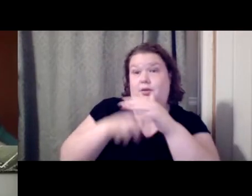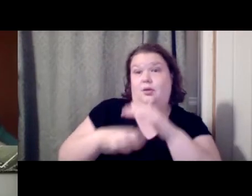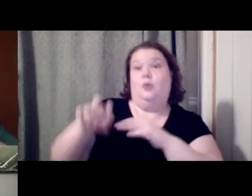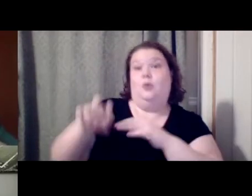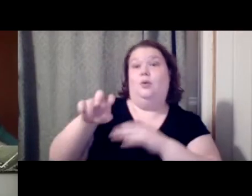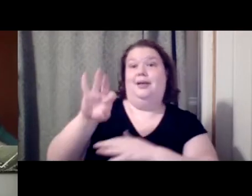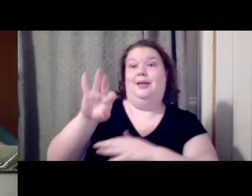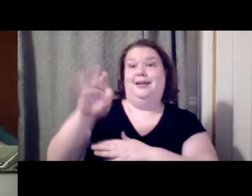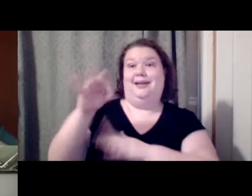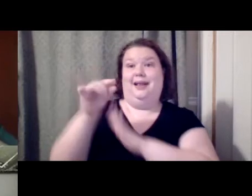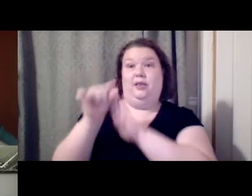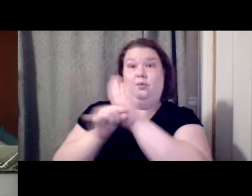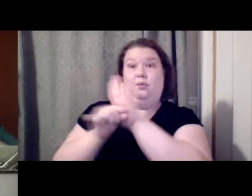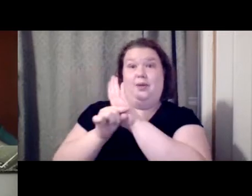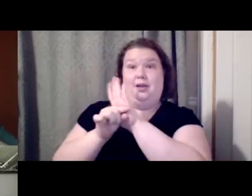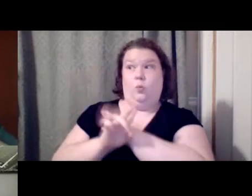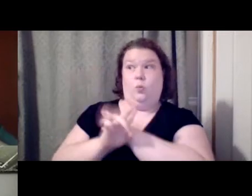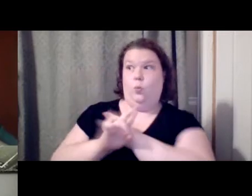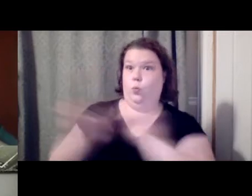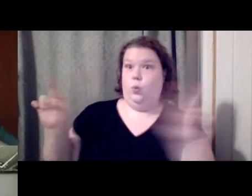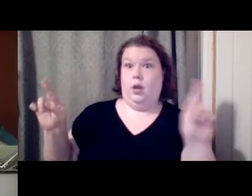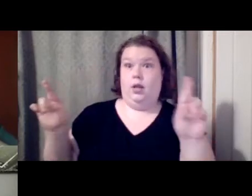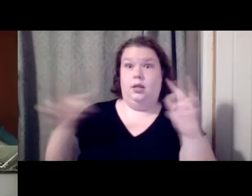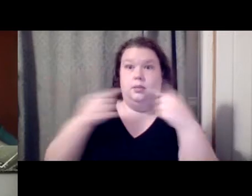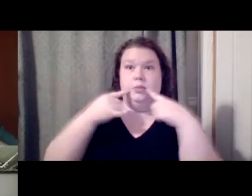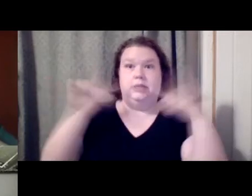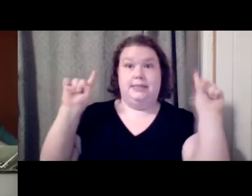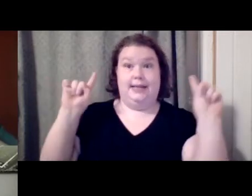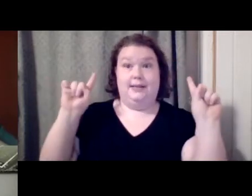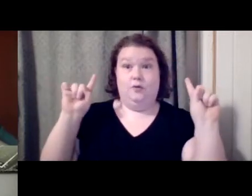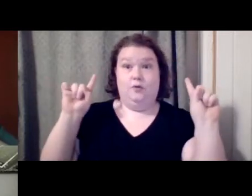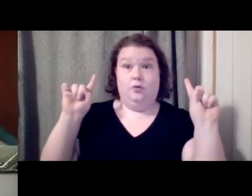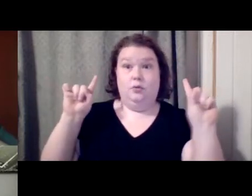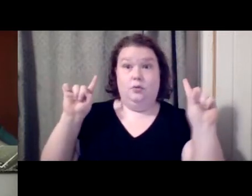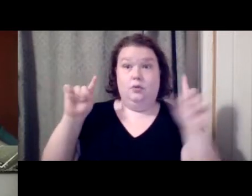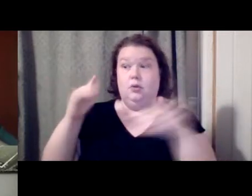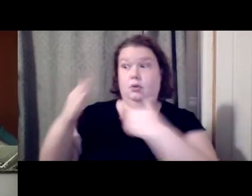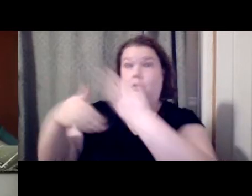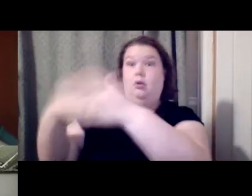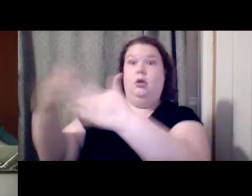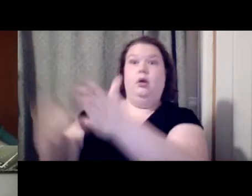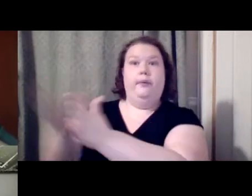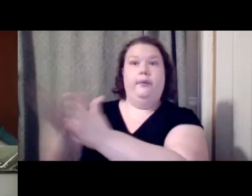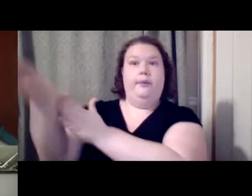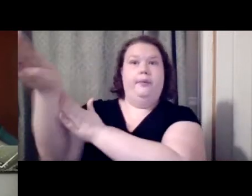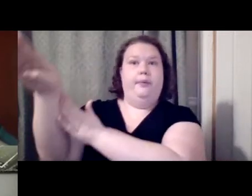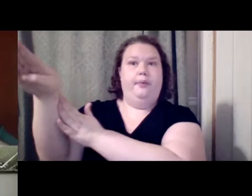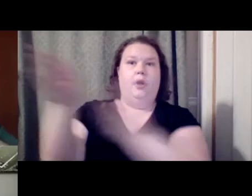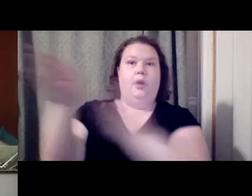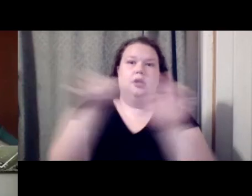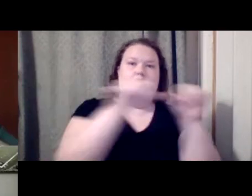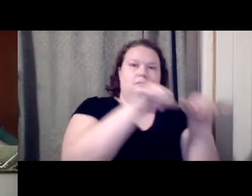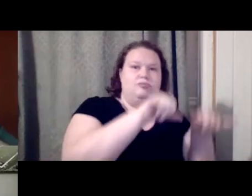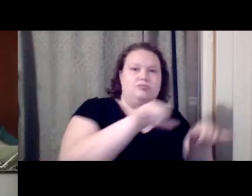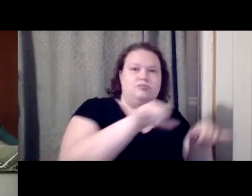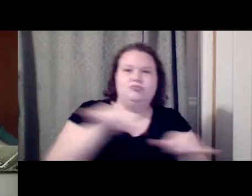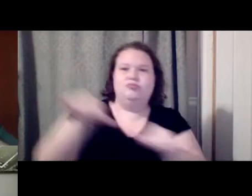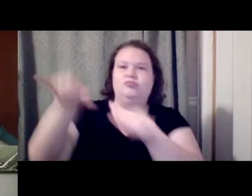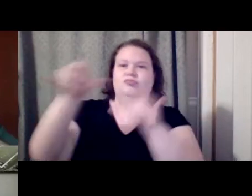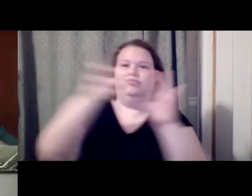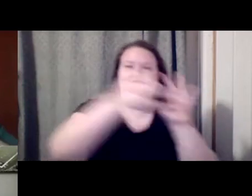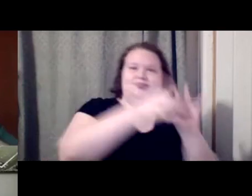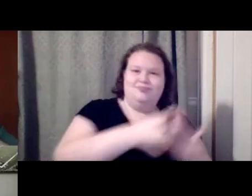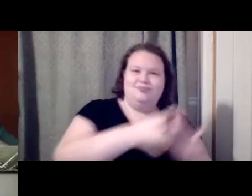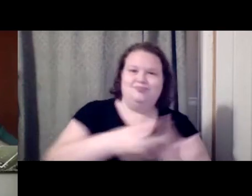then have the high school staff take them beyond and finish off their preparation. So it's a continuation of service.